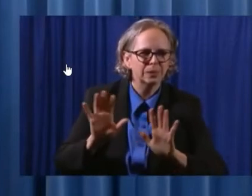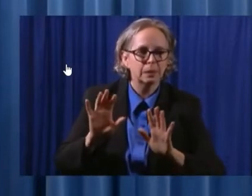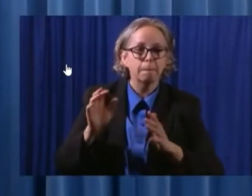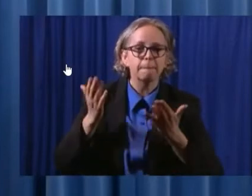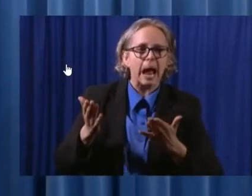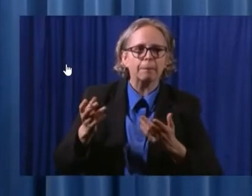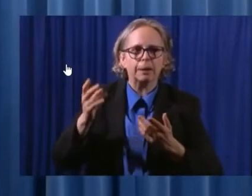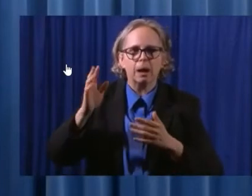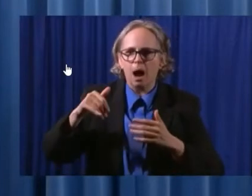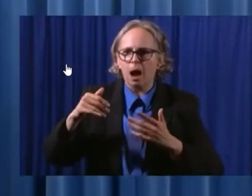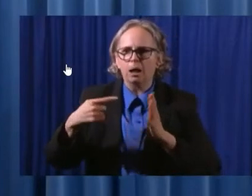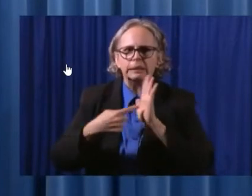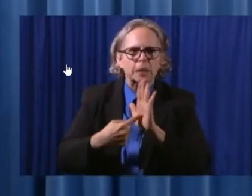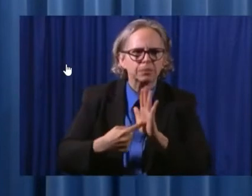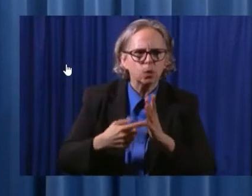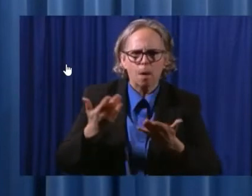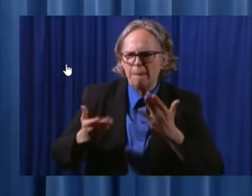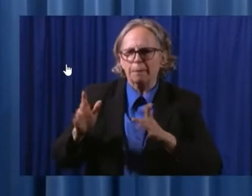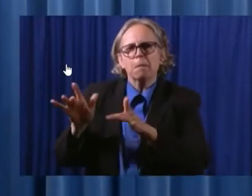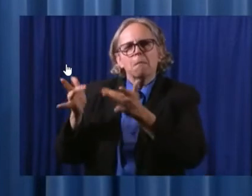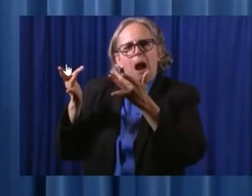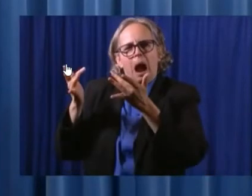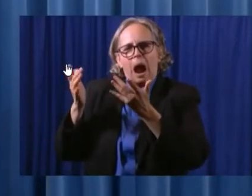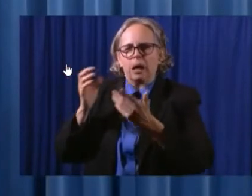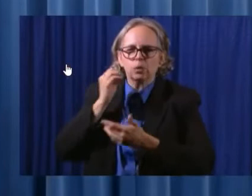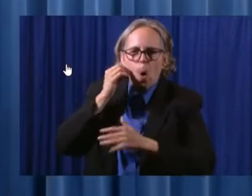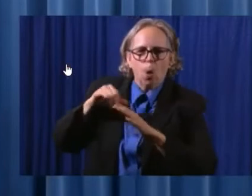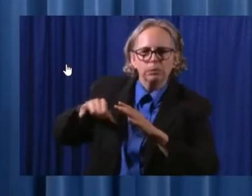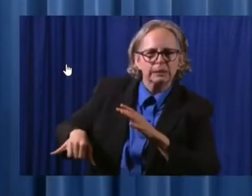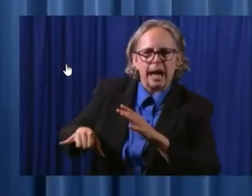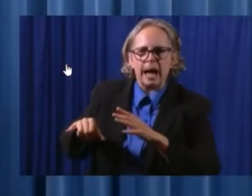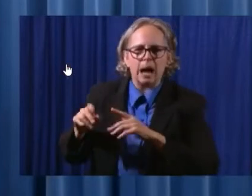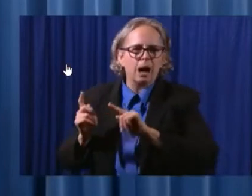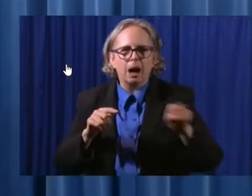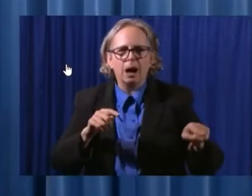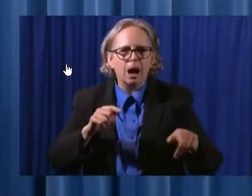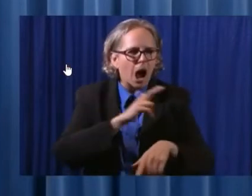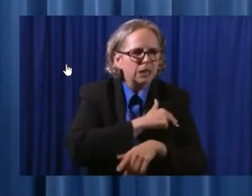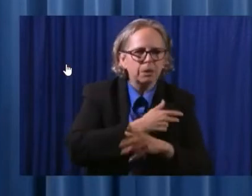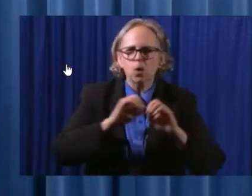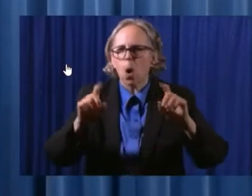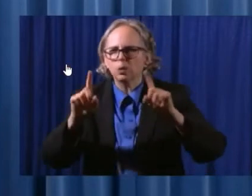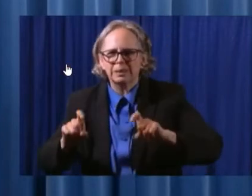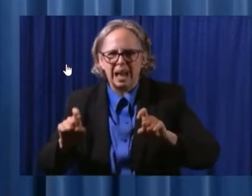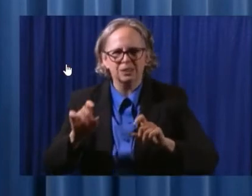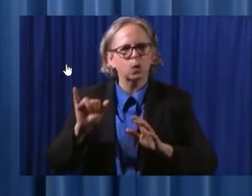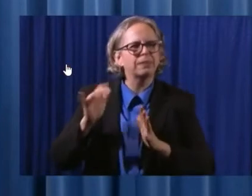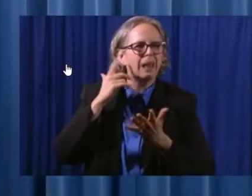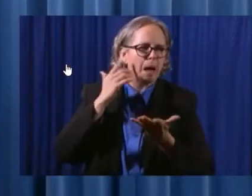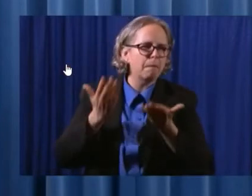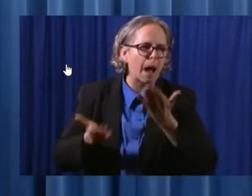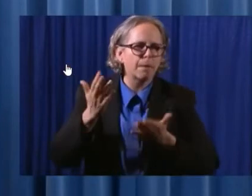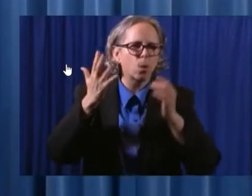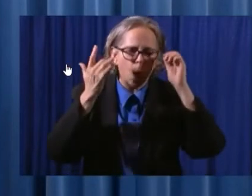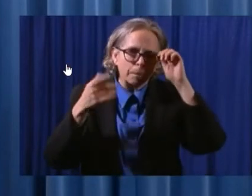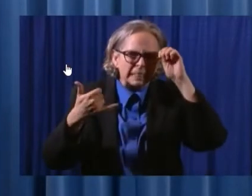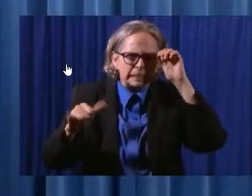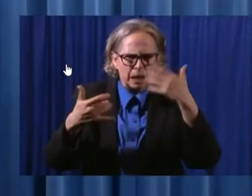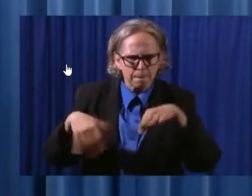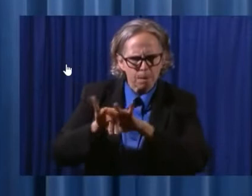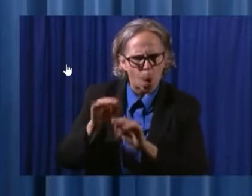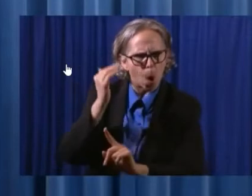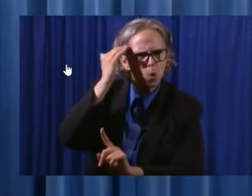only mild symptoms that doesn't show up on a test or don't get tested is significant. Local health departments are